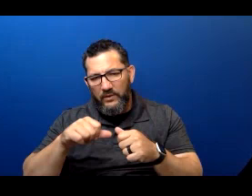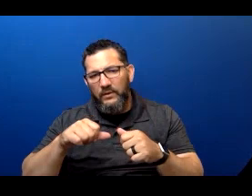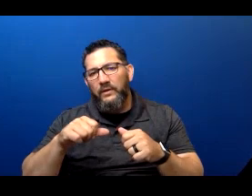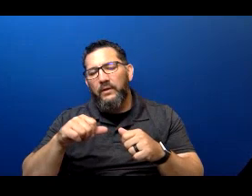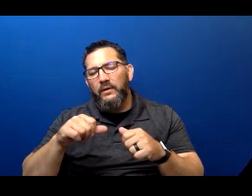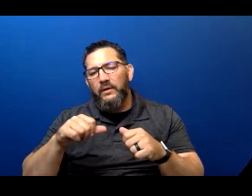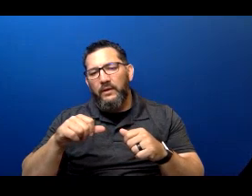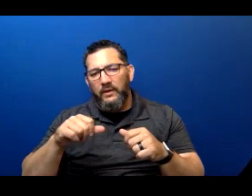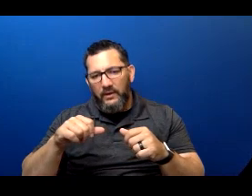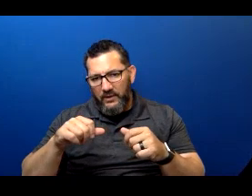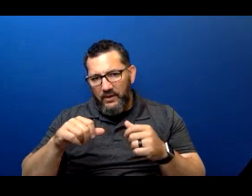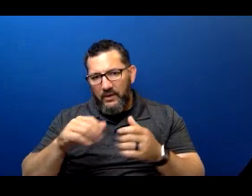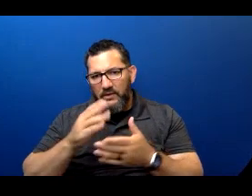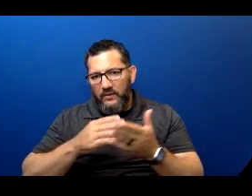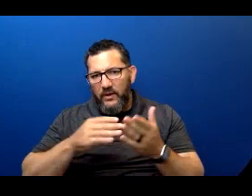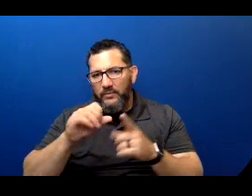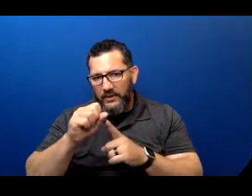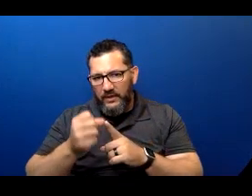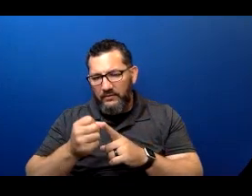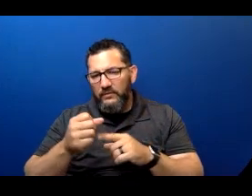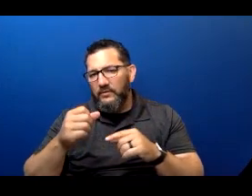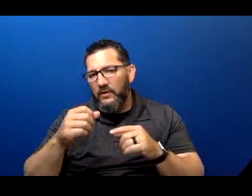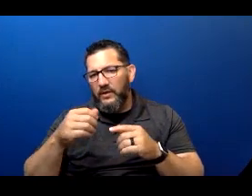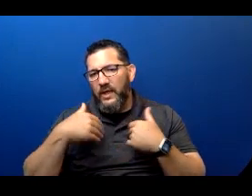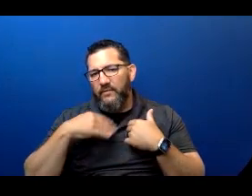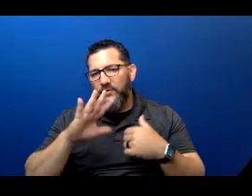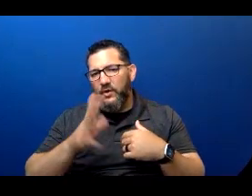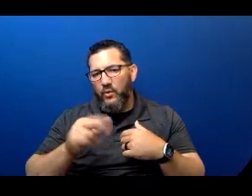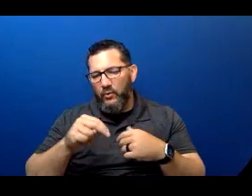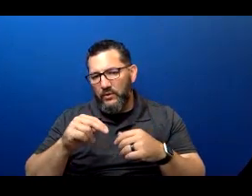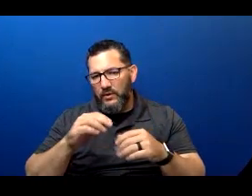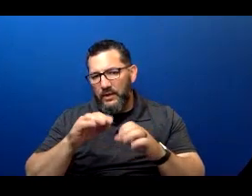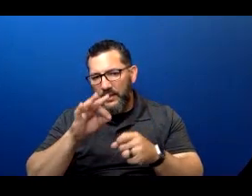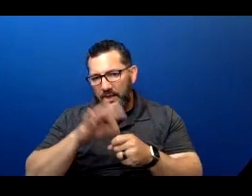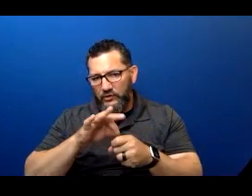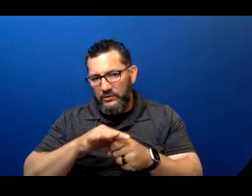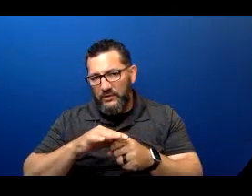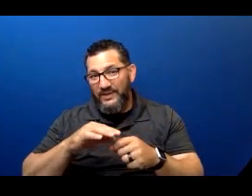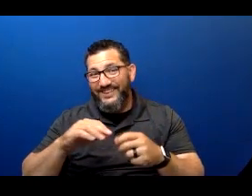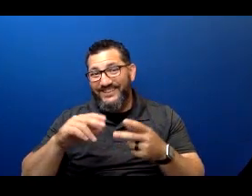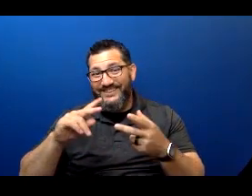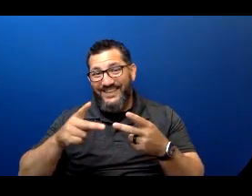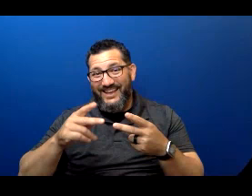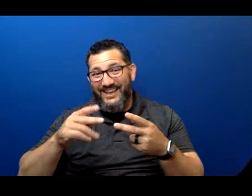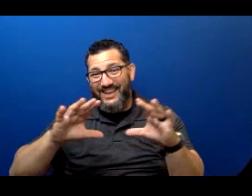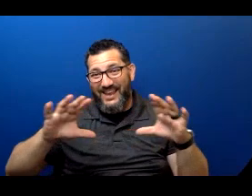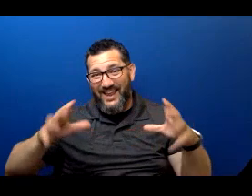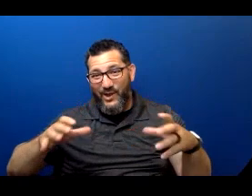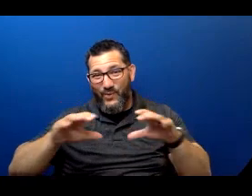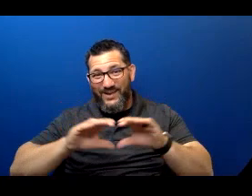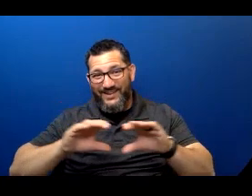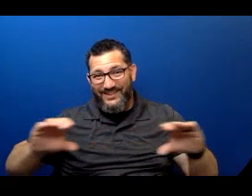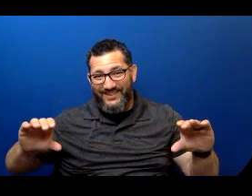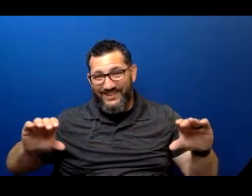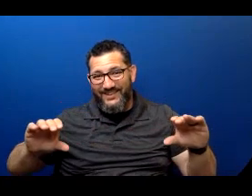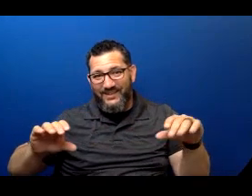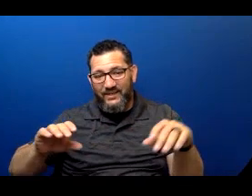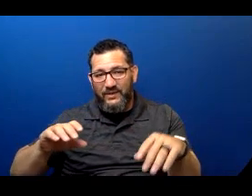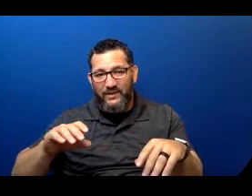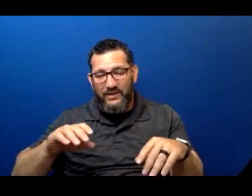some cases, they hold their own elections, right? And then the second category within this particular